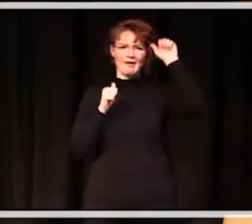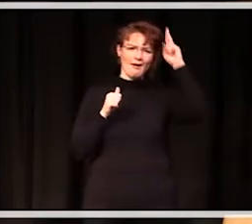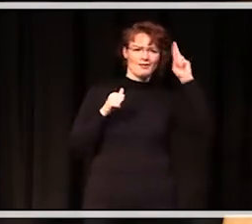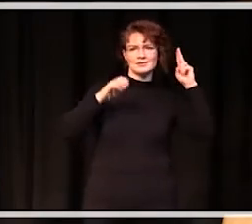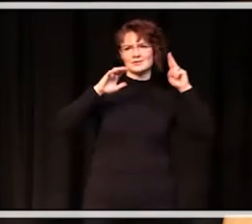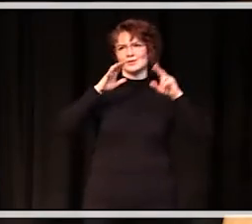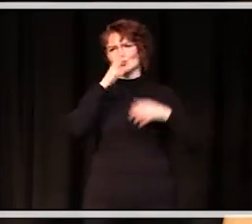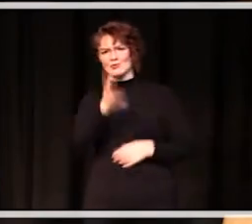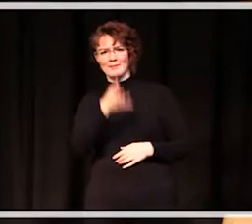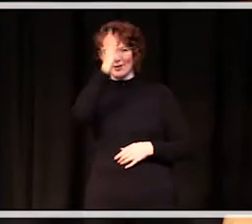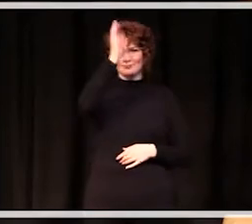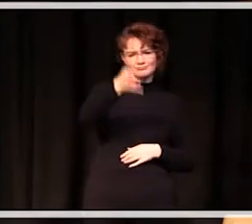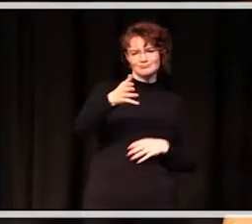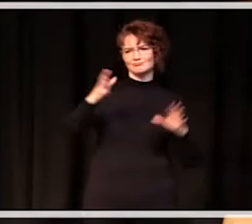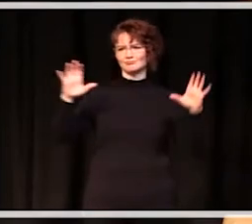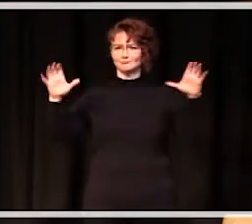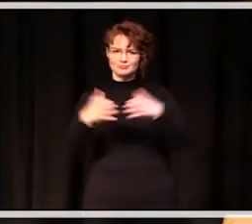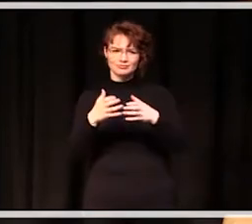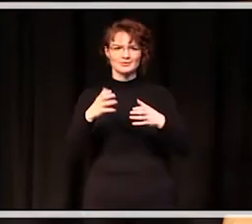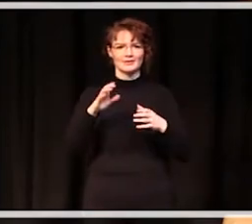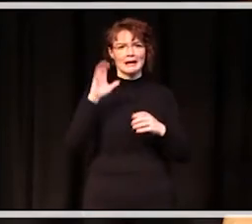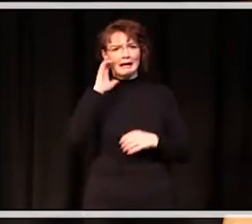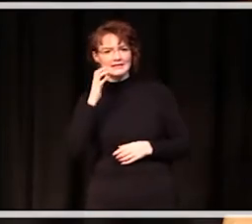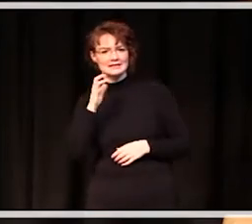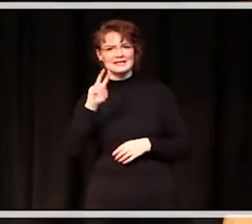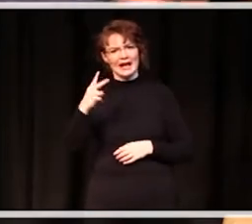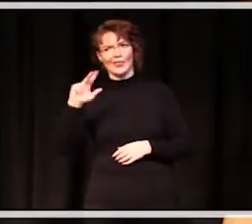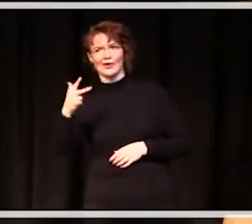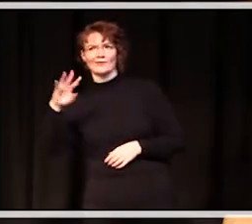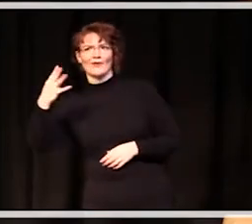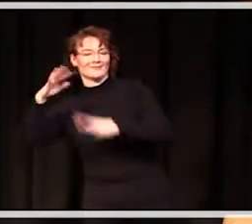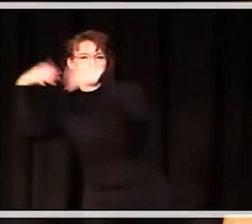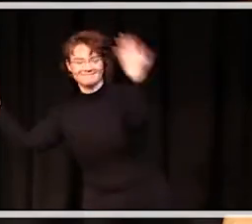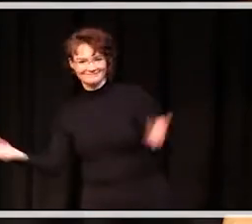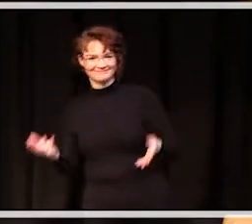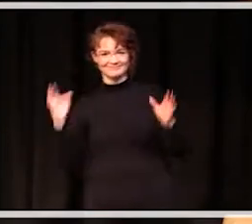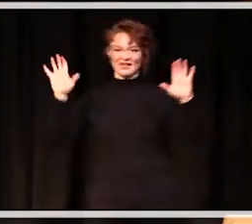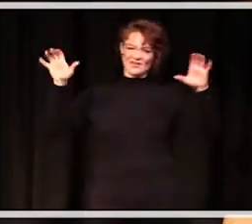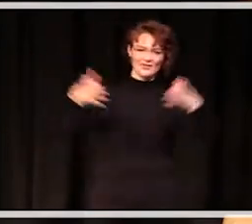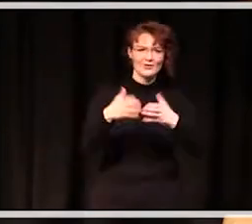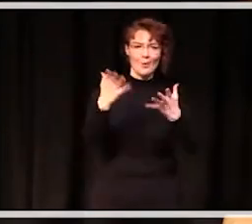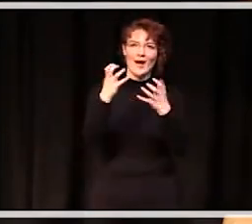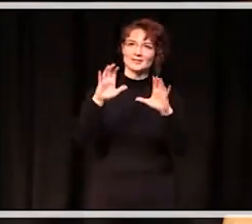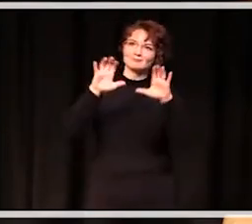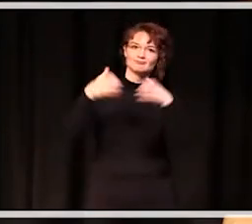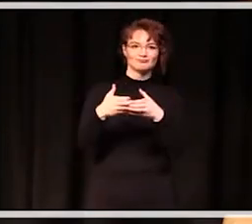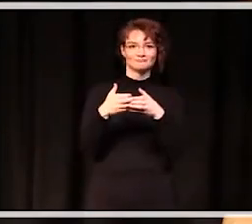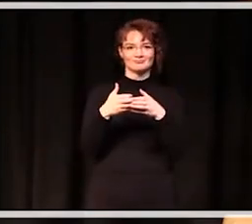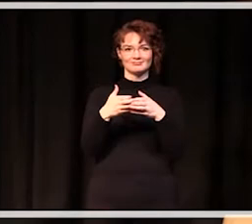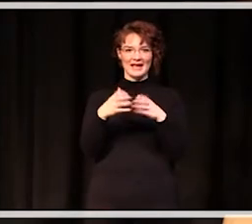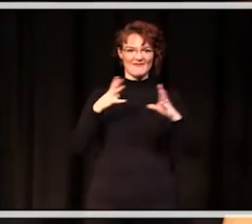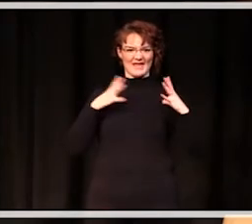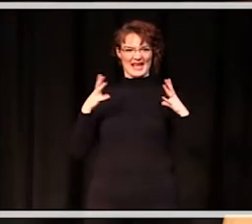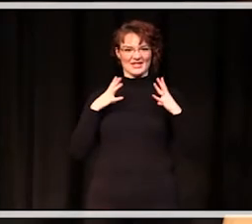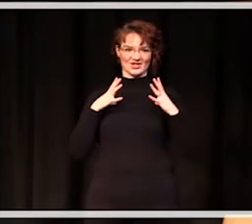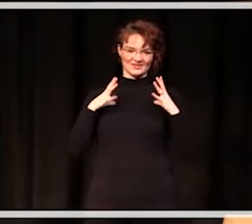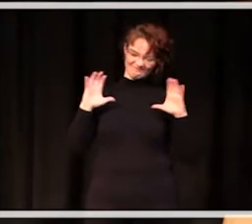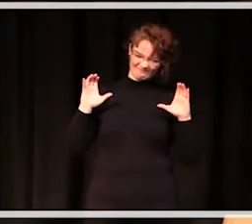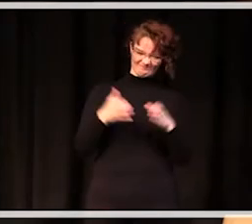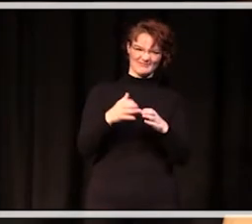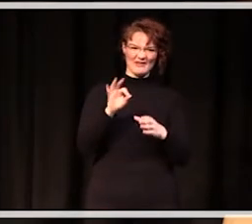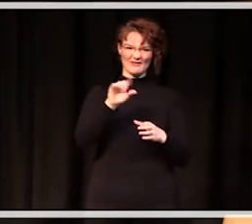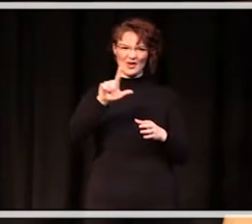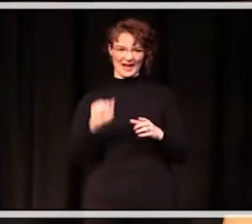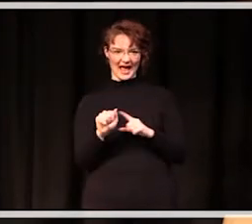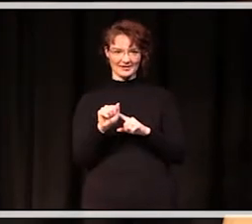grandmas and grandpas and cousins and second cousins, kissing cousins. They're all getting together, and there's this destination vacation that's planned in